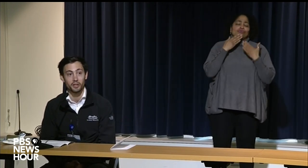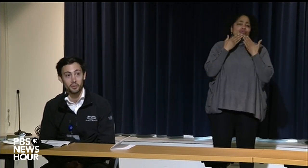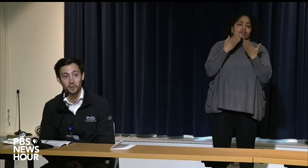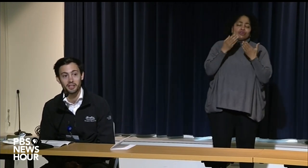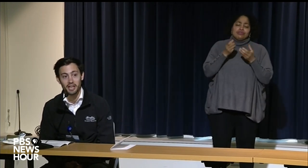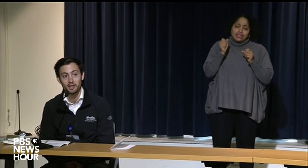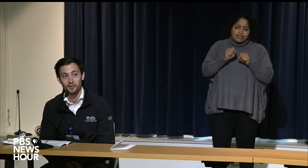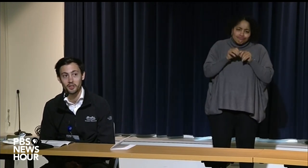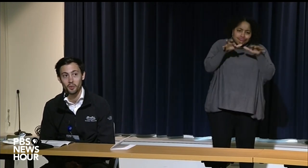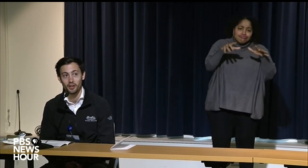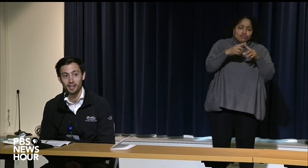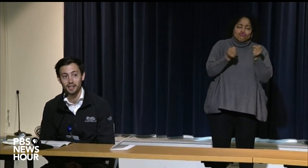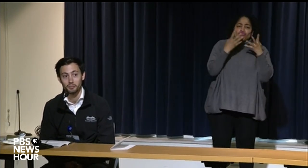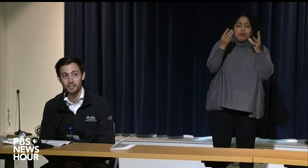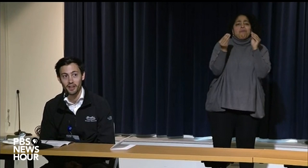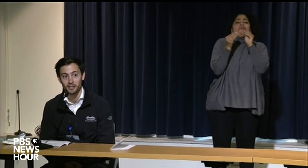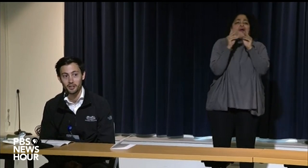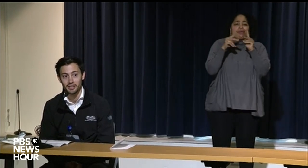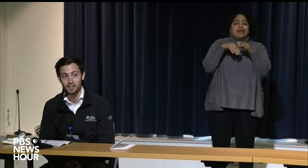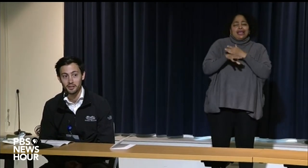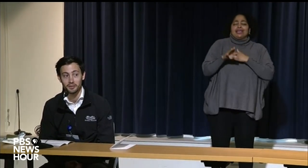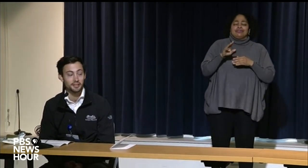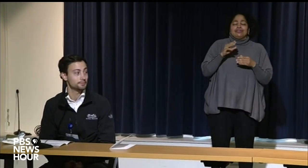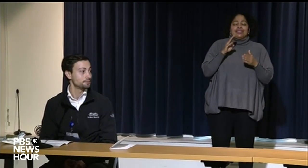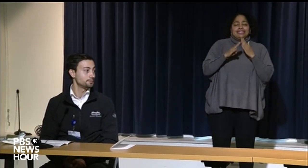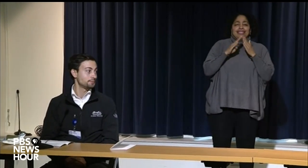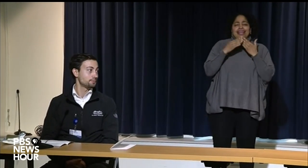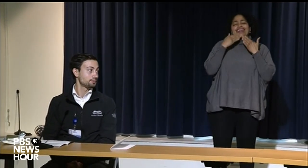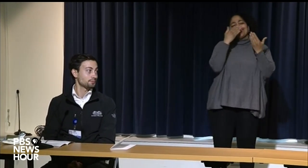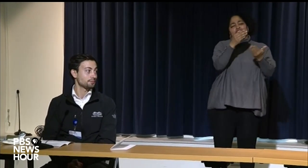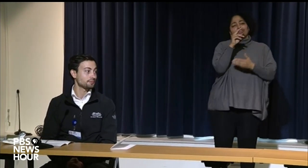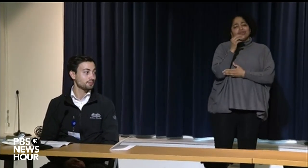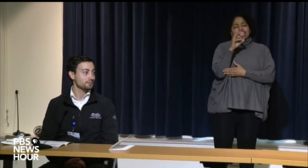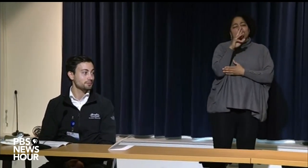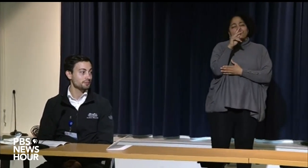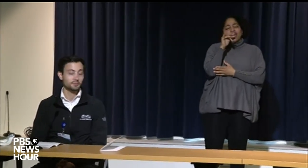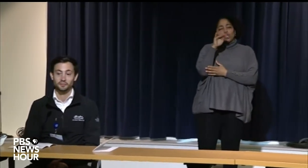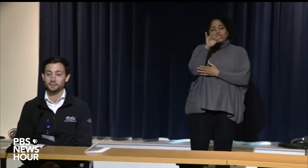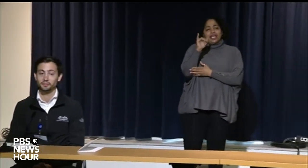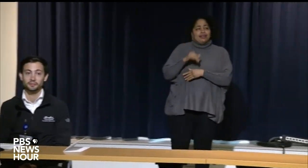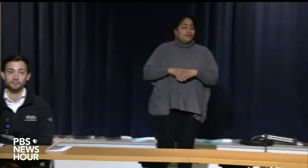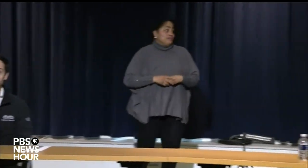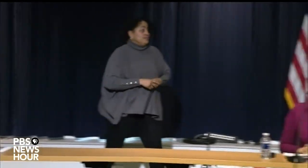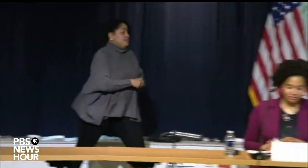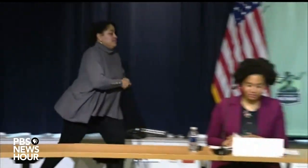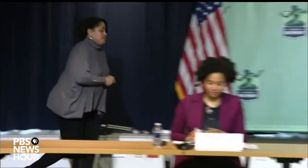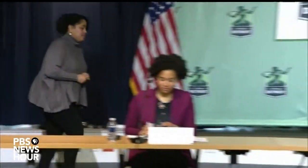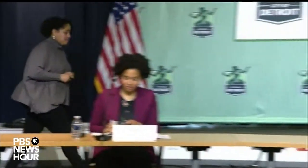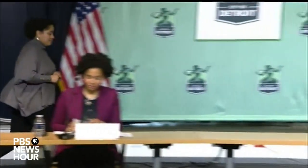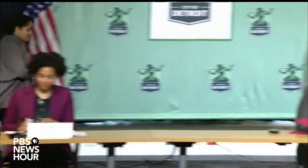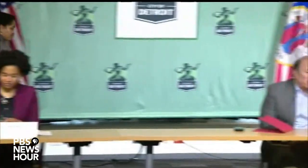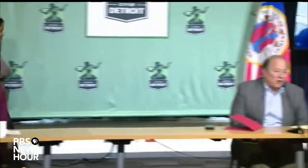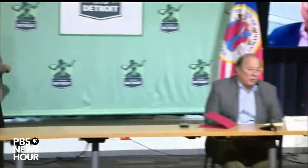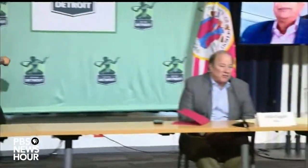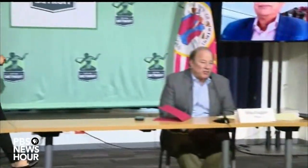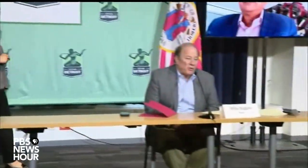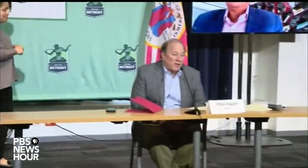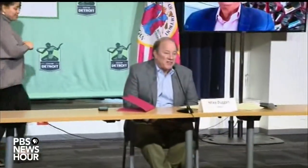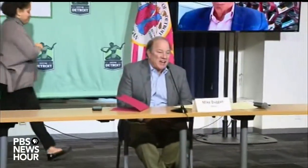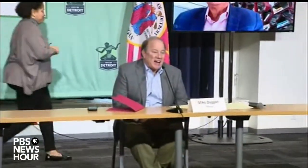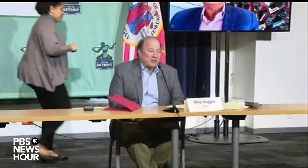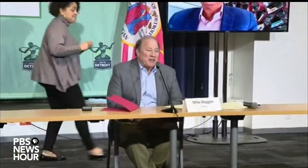so we really thank you for the support, Mr. Vaticuti. Thank you. Thank you. All right, and thank you so